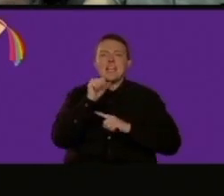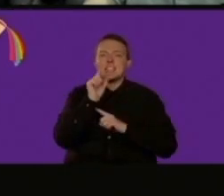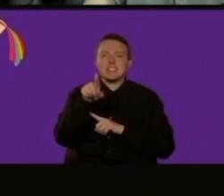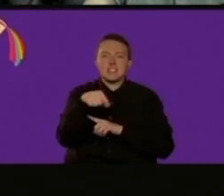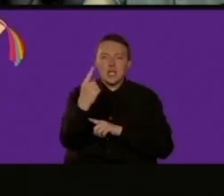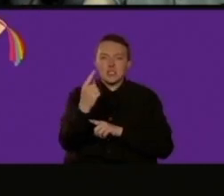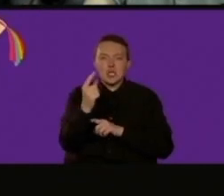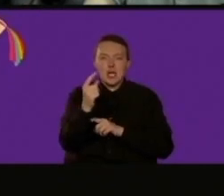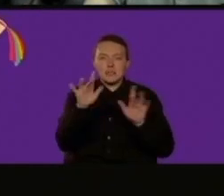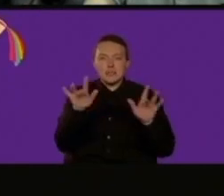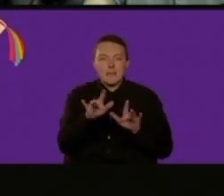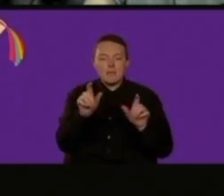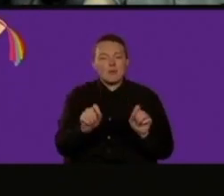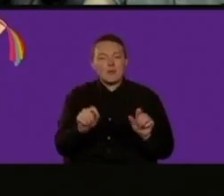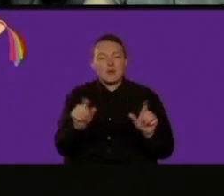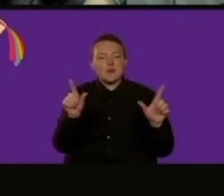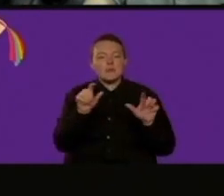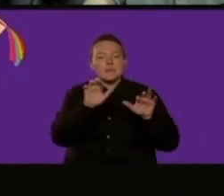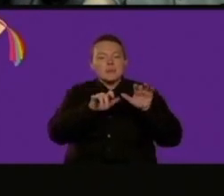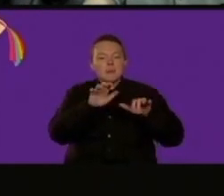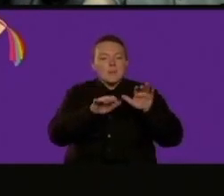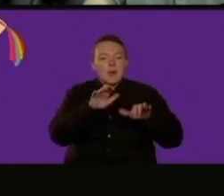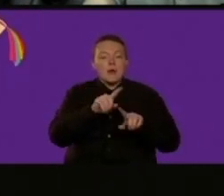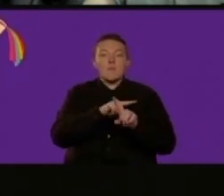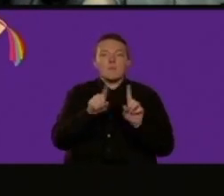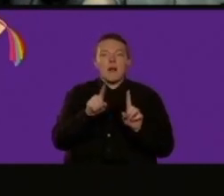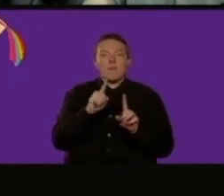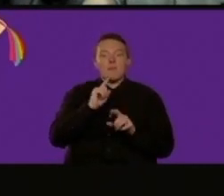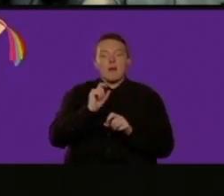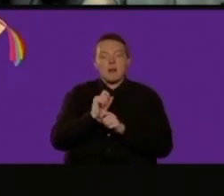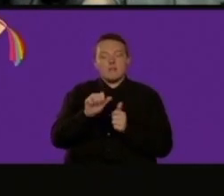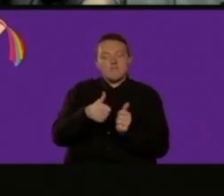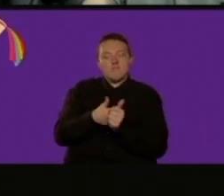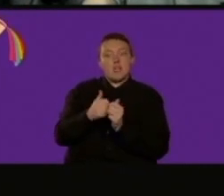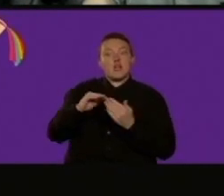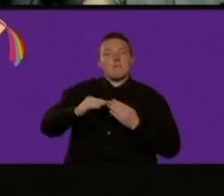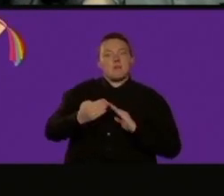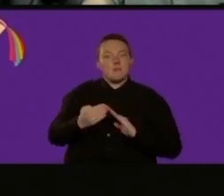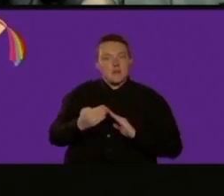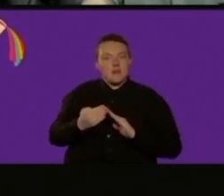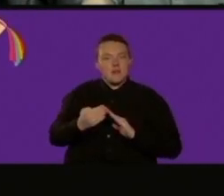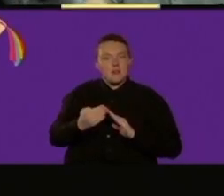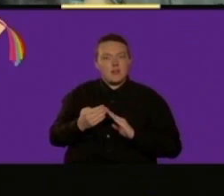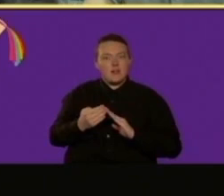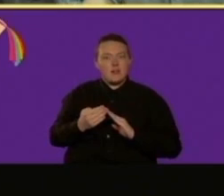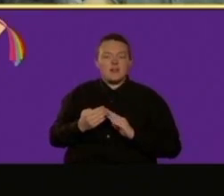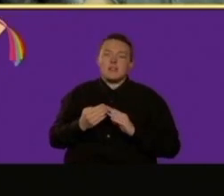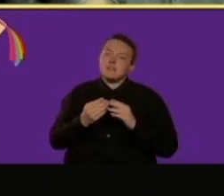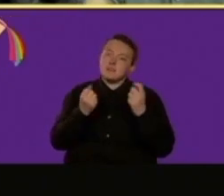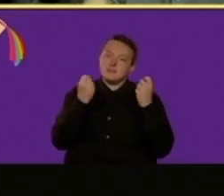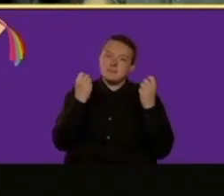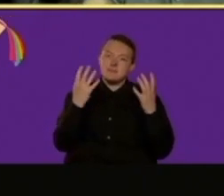resources. Rodri, Maria, I don't know, would you like to add more comments to this?